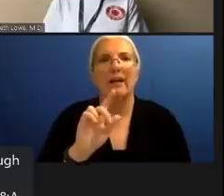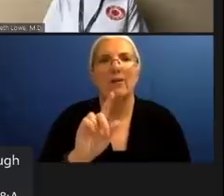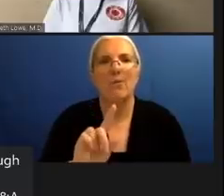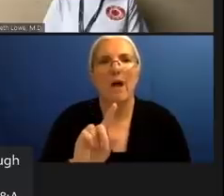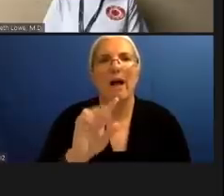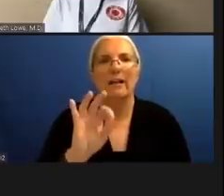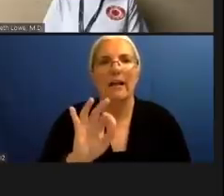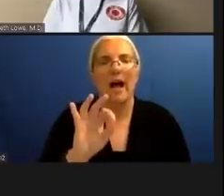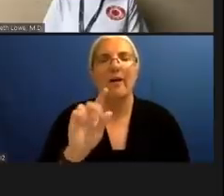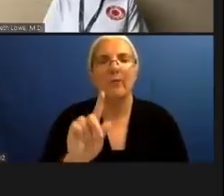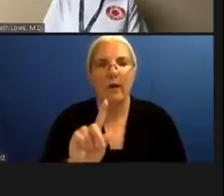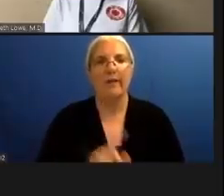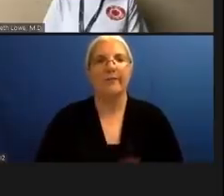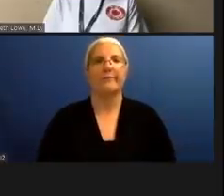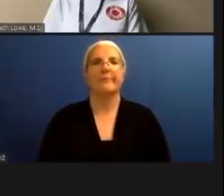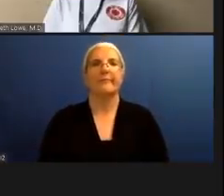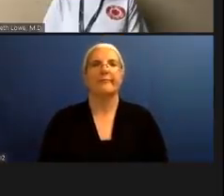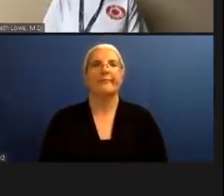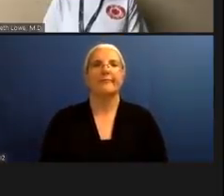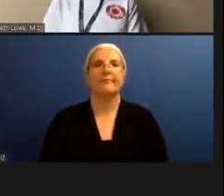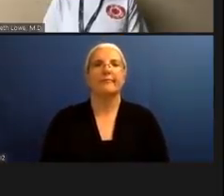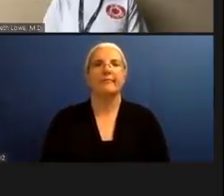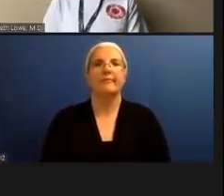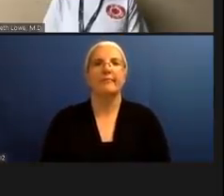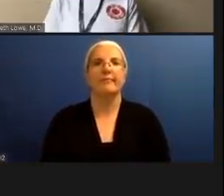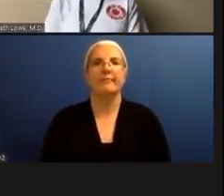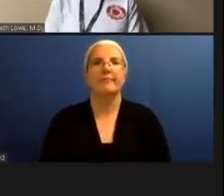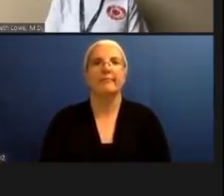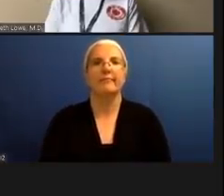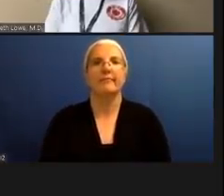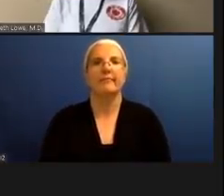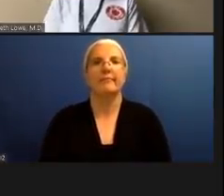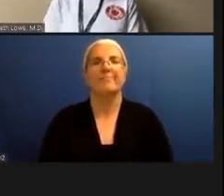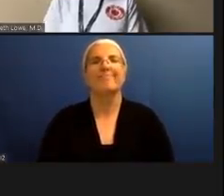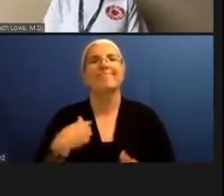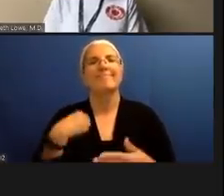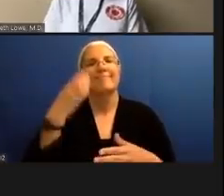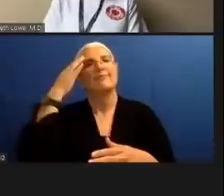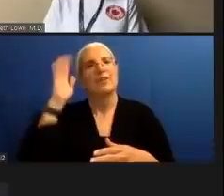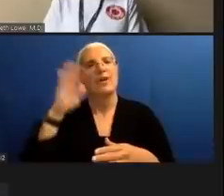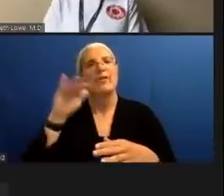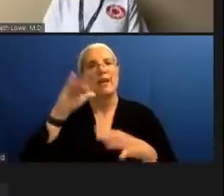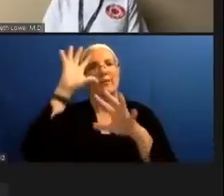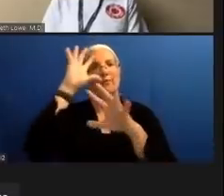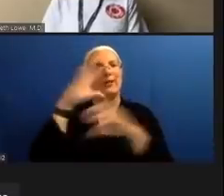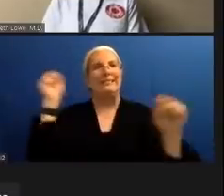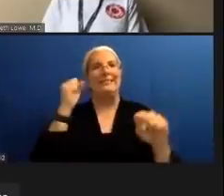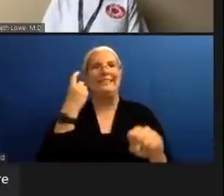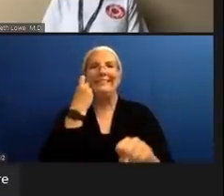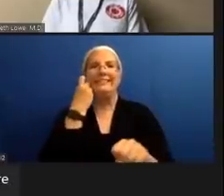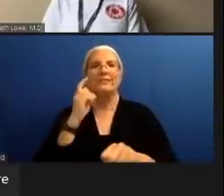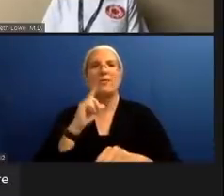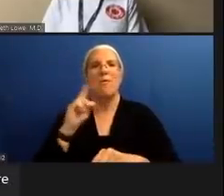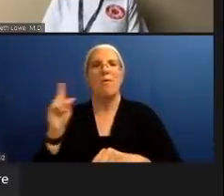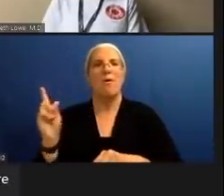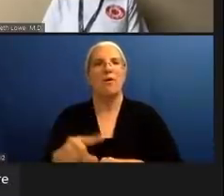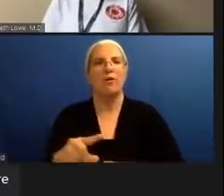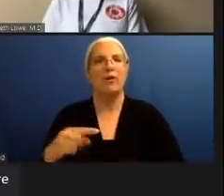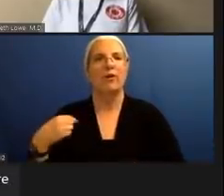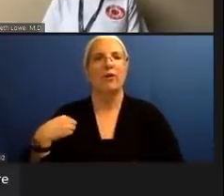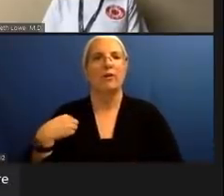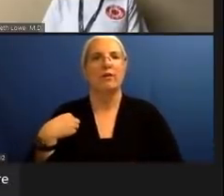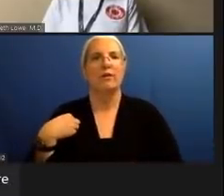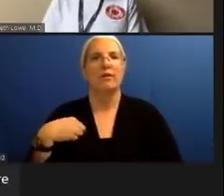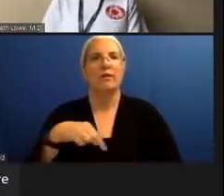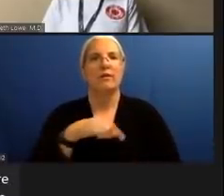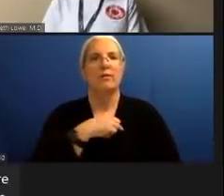president's most recent directive, are Marin's hospitals going to bypass reporting COVID-19 data